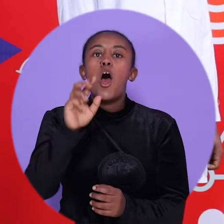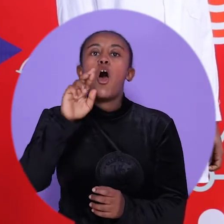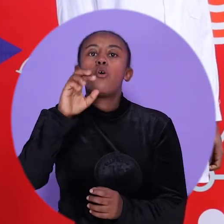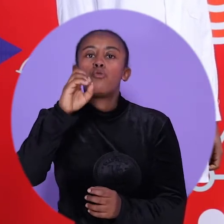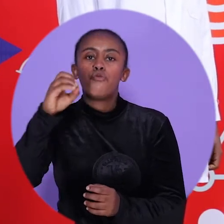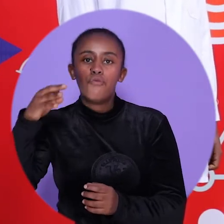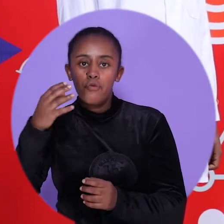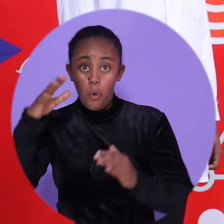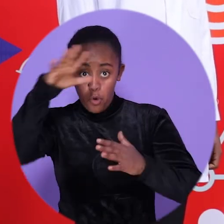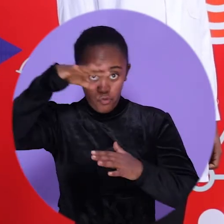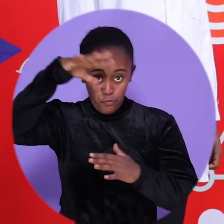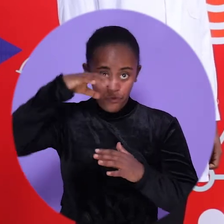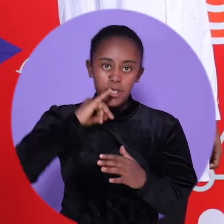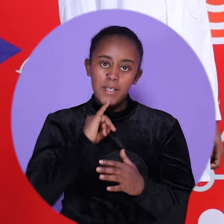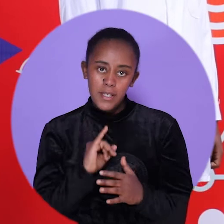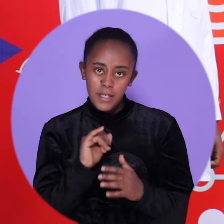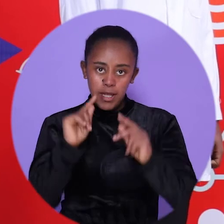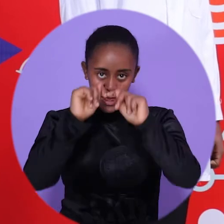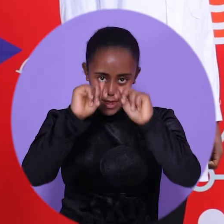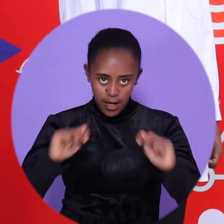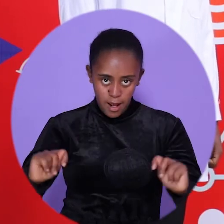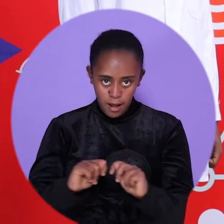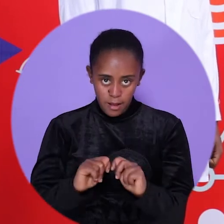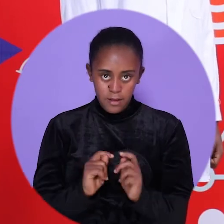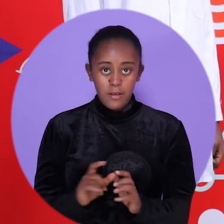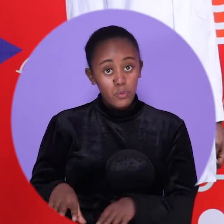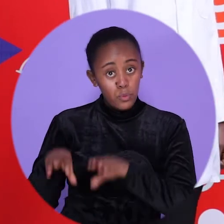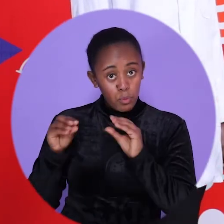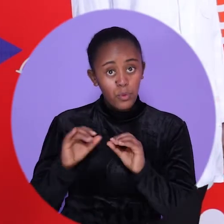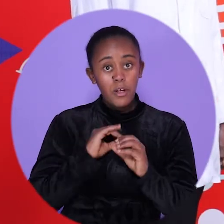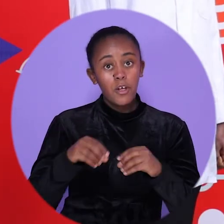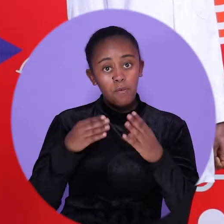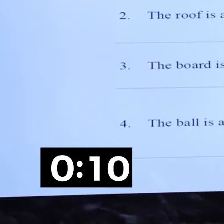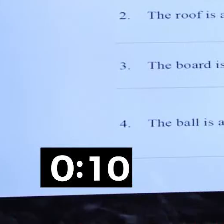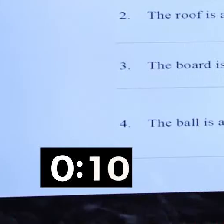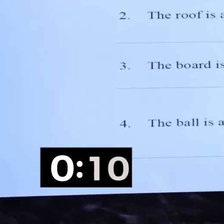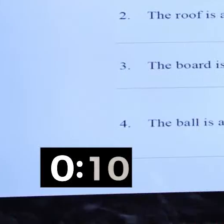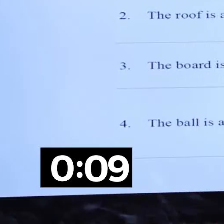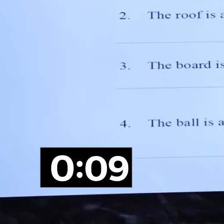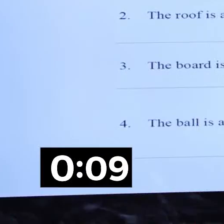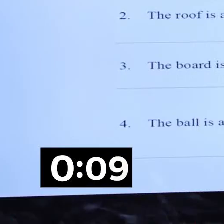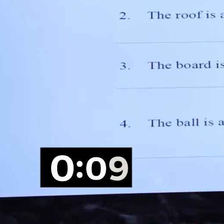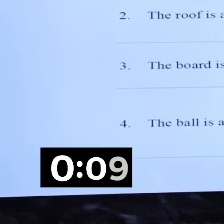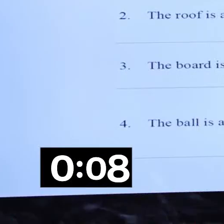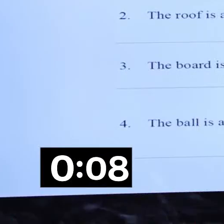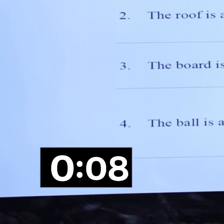a triangle. Student, I give you 10 seconds for this question.